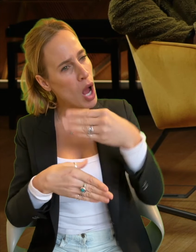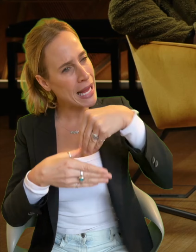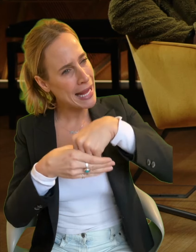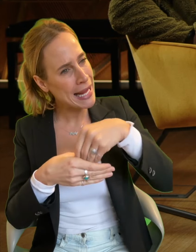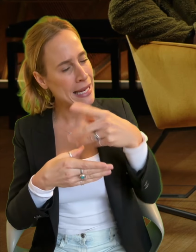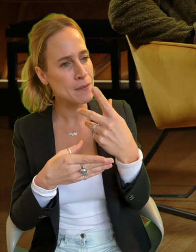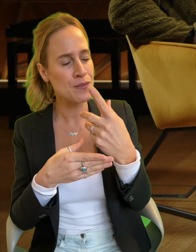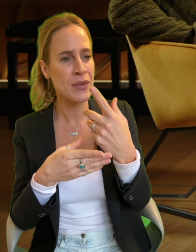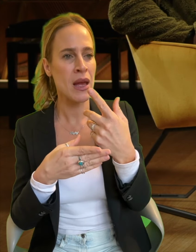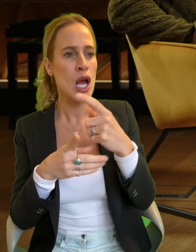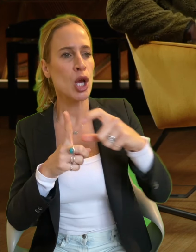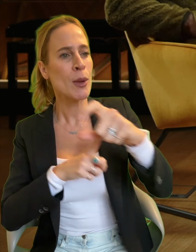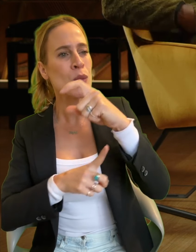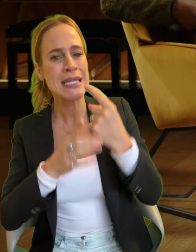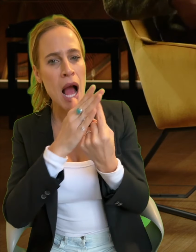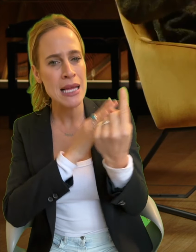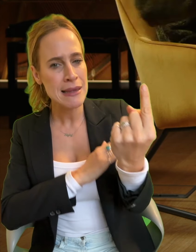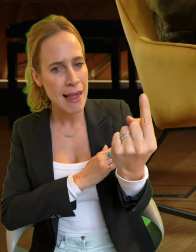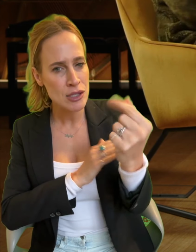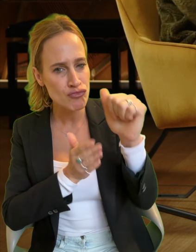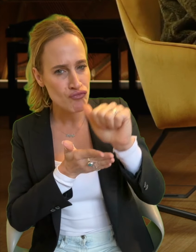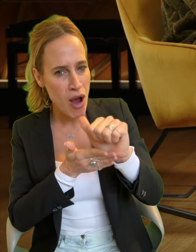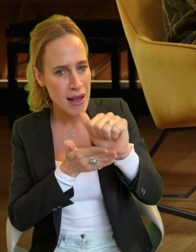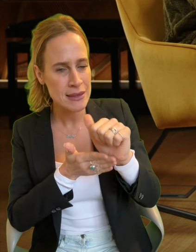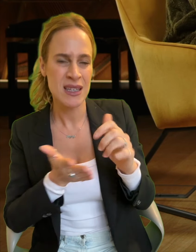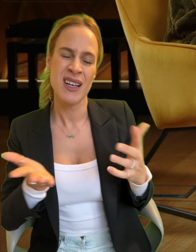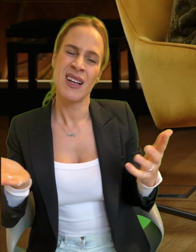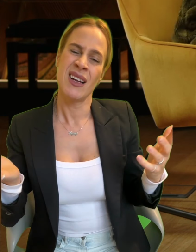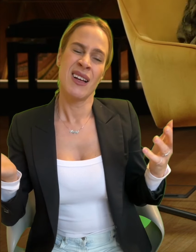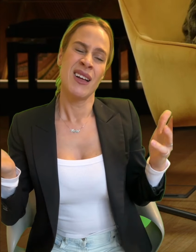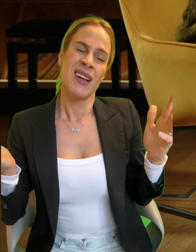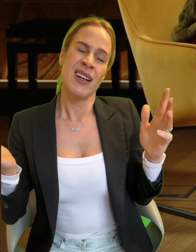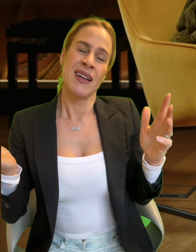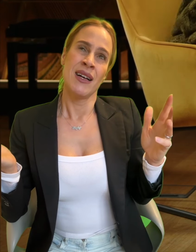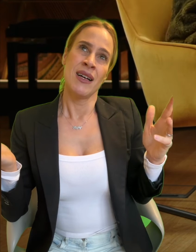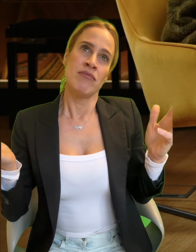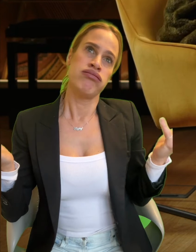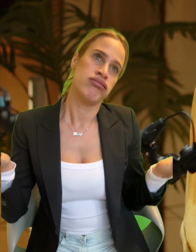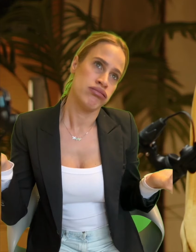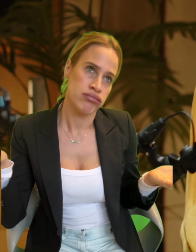battling community isolation. Is that right? I've won. Do you know what?